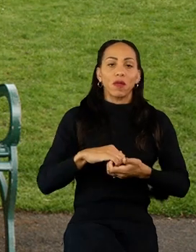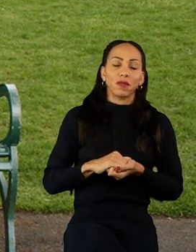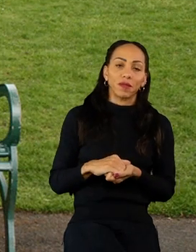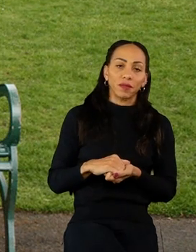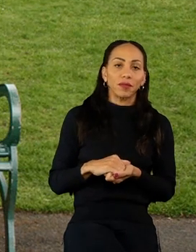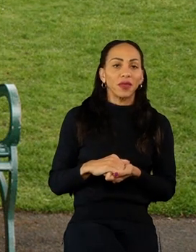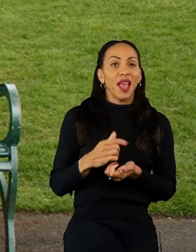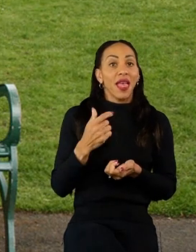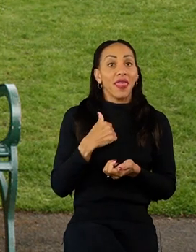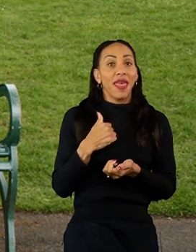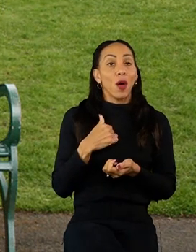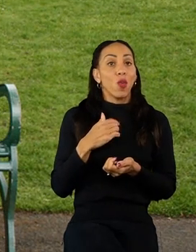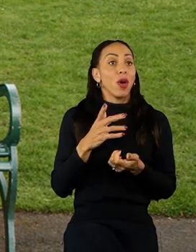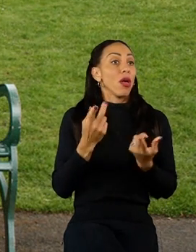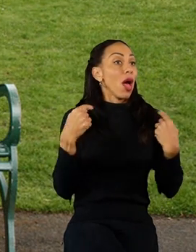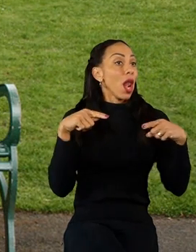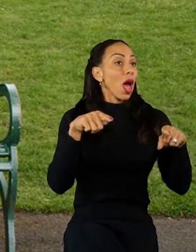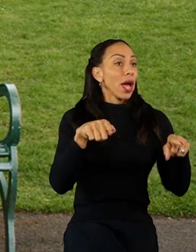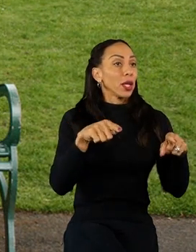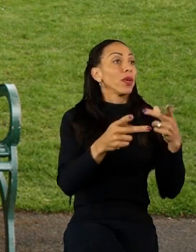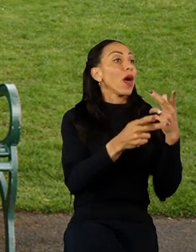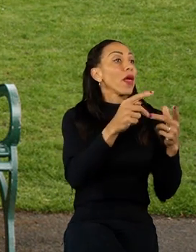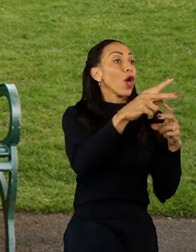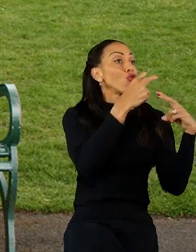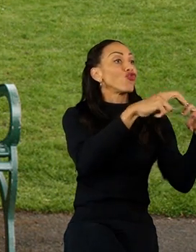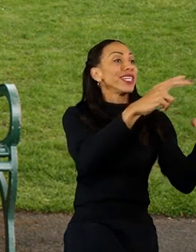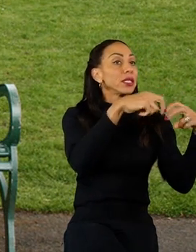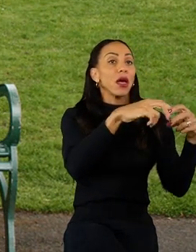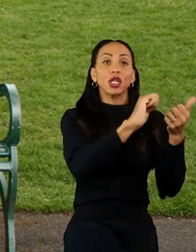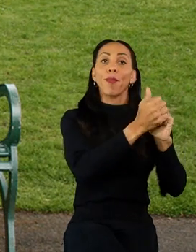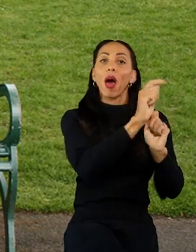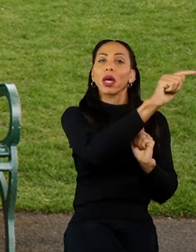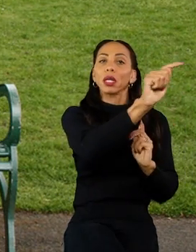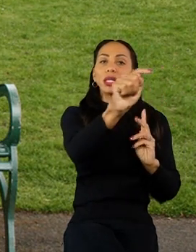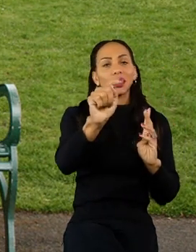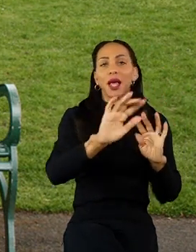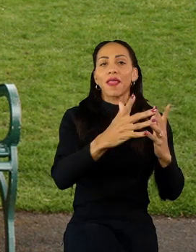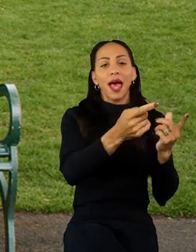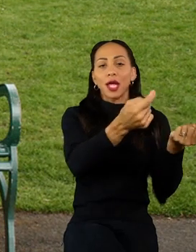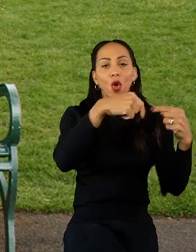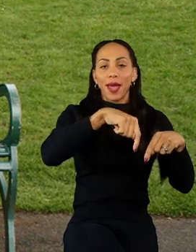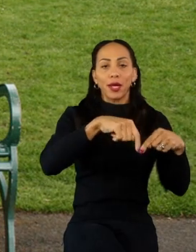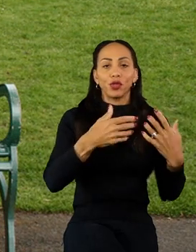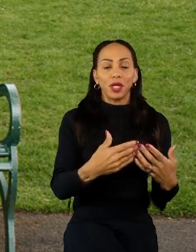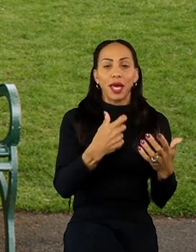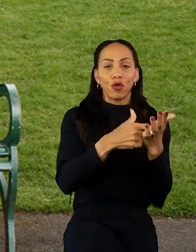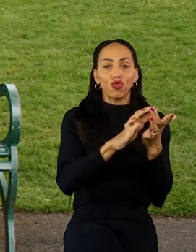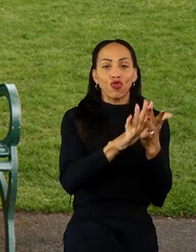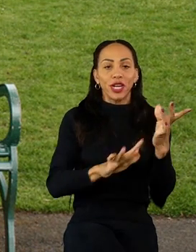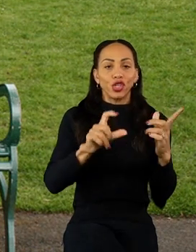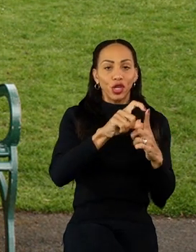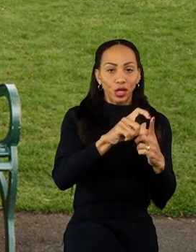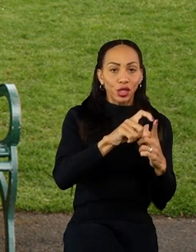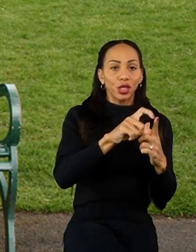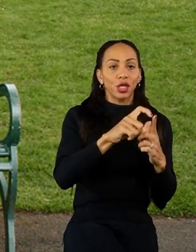year. And that would also align with our other research partners who are not here